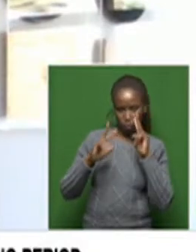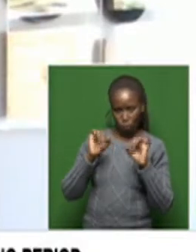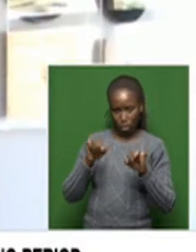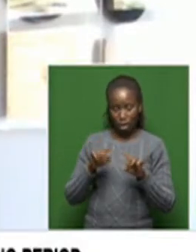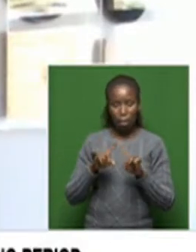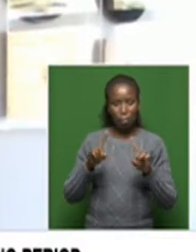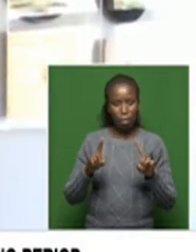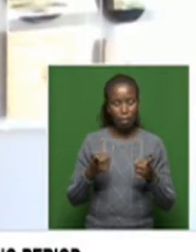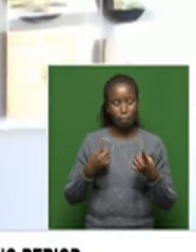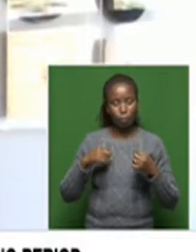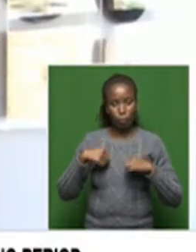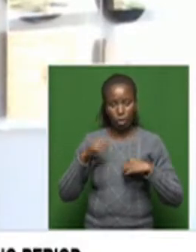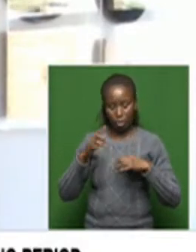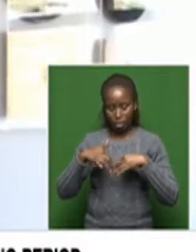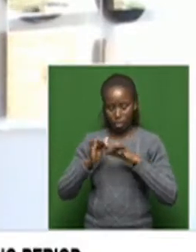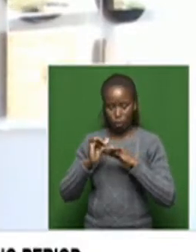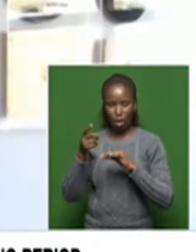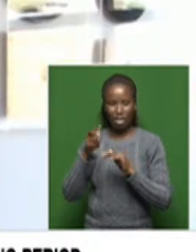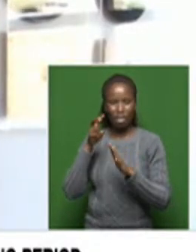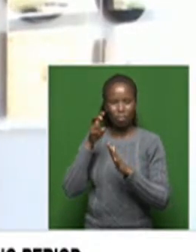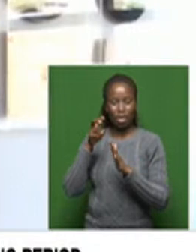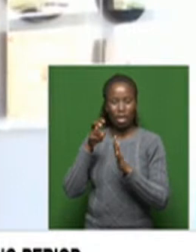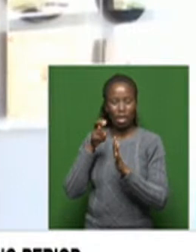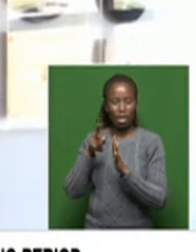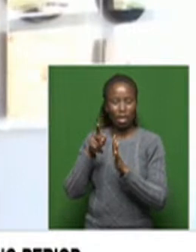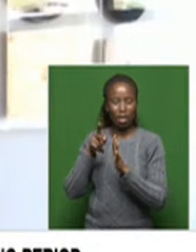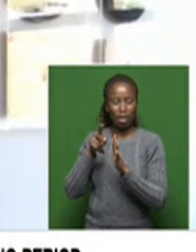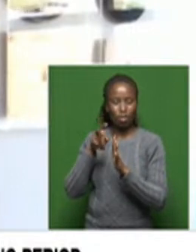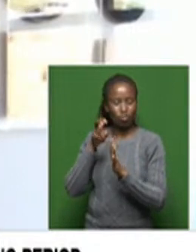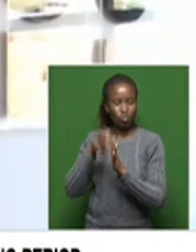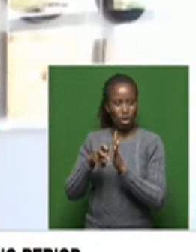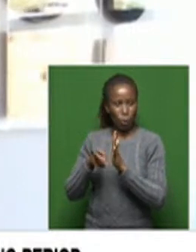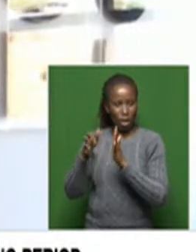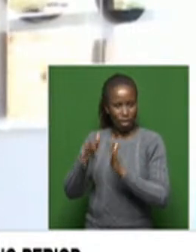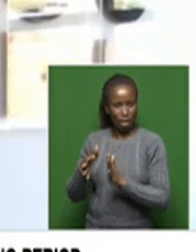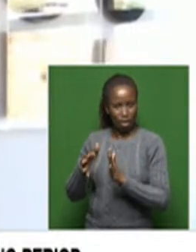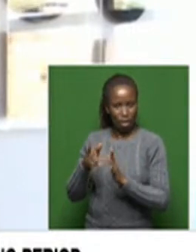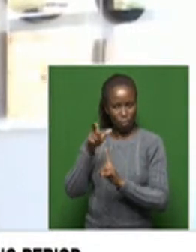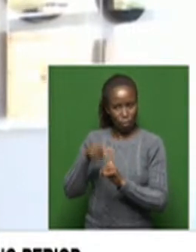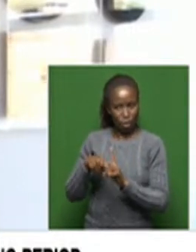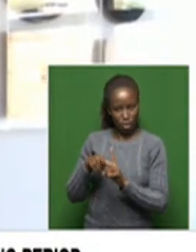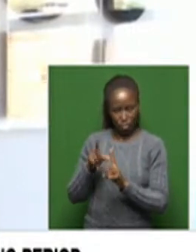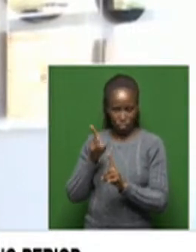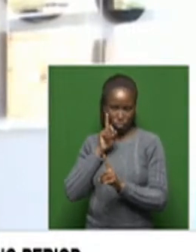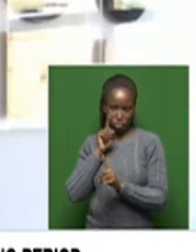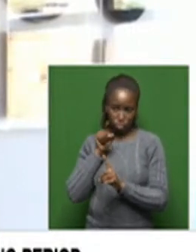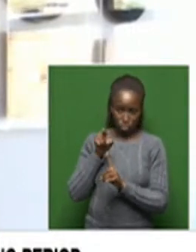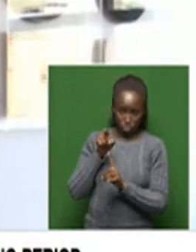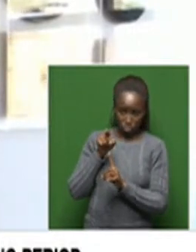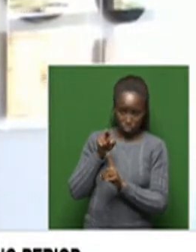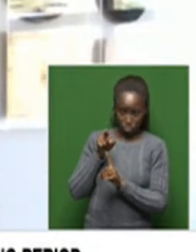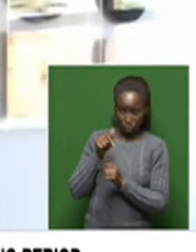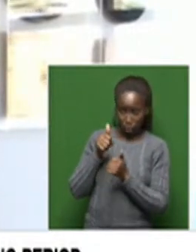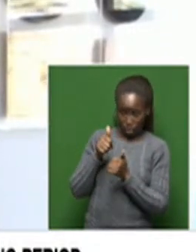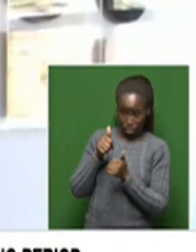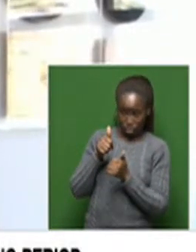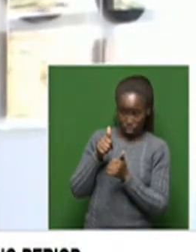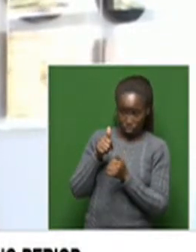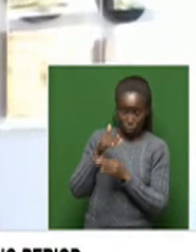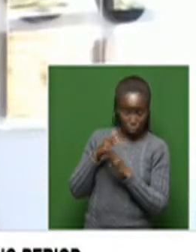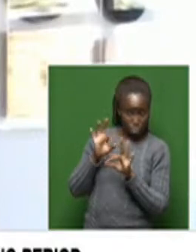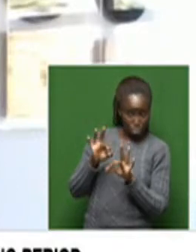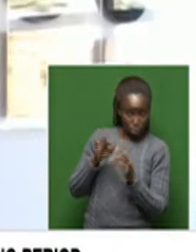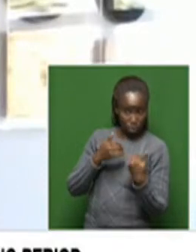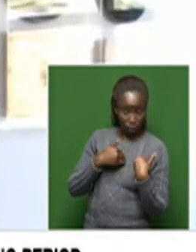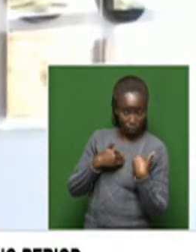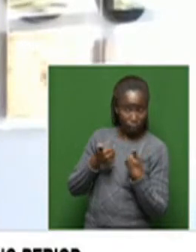regulator who stands to one side and independently says, does this drug work? Is it safe? Is it well manufactured? And